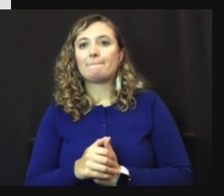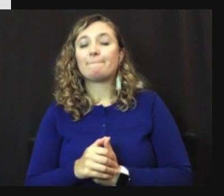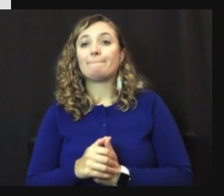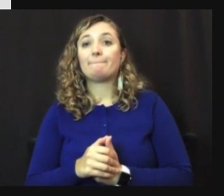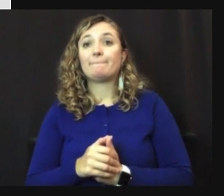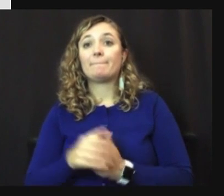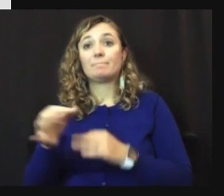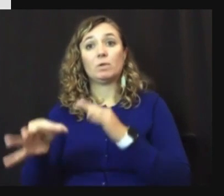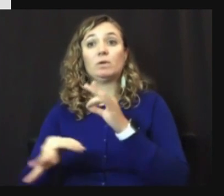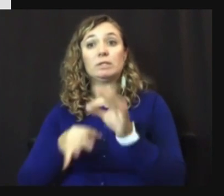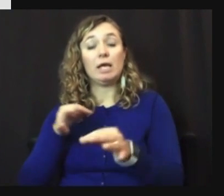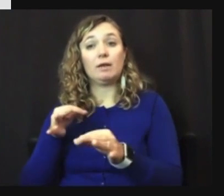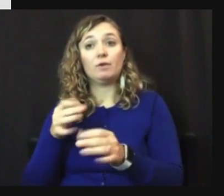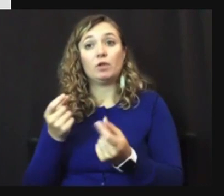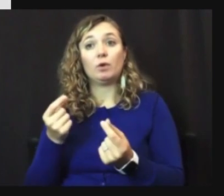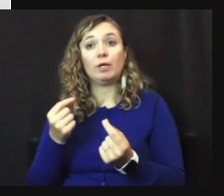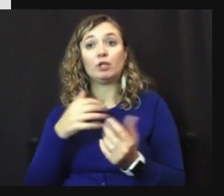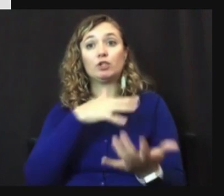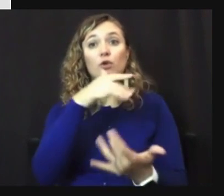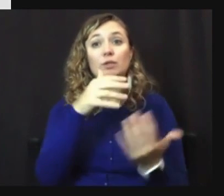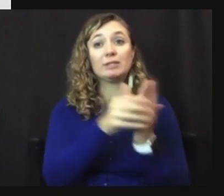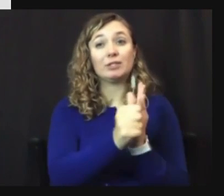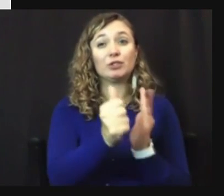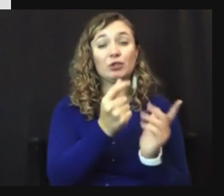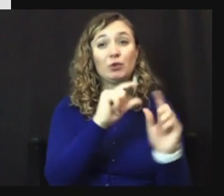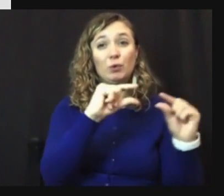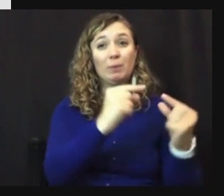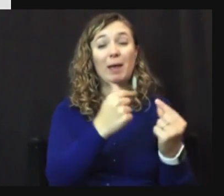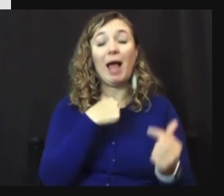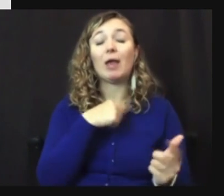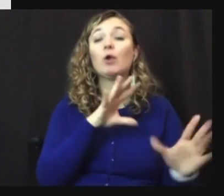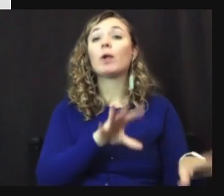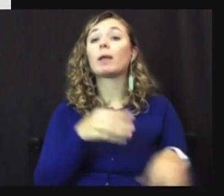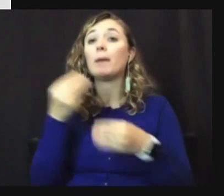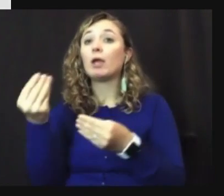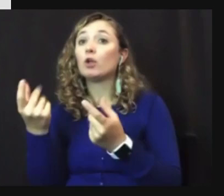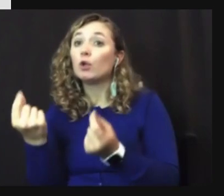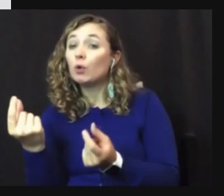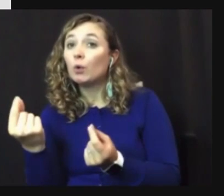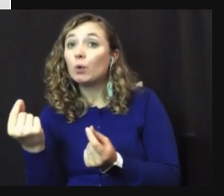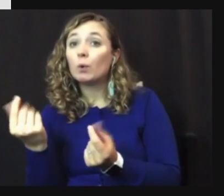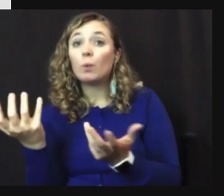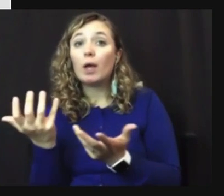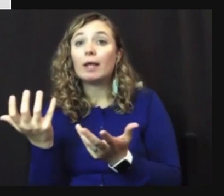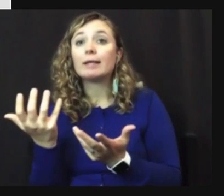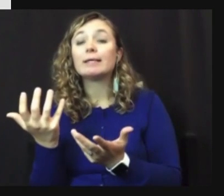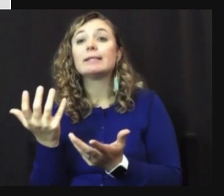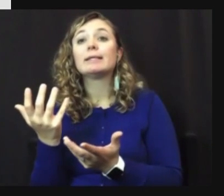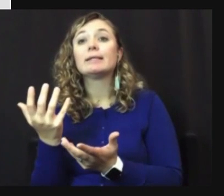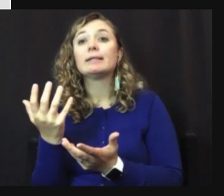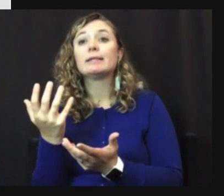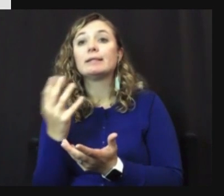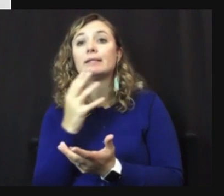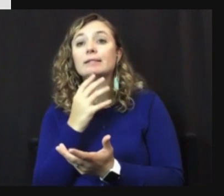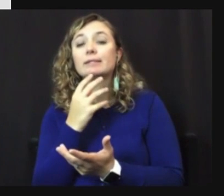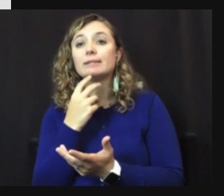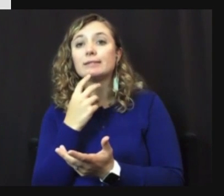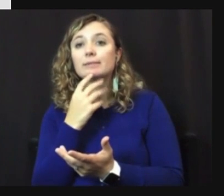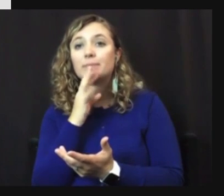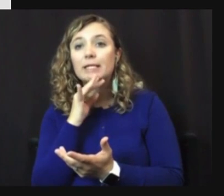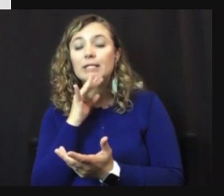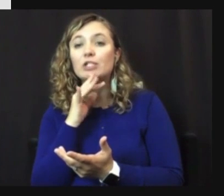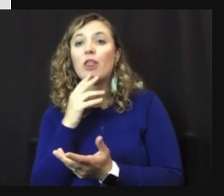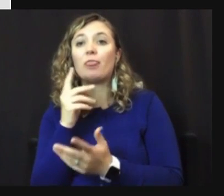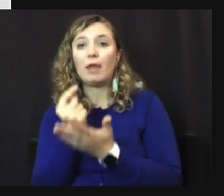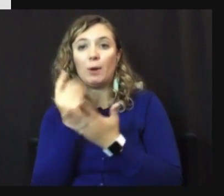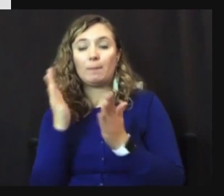Instead of doing social skills groups, I highly recommend doing speech therapy with somebody who understands